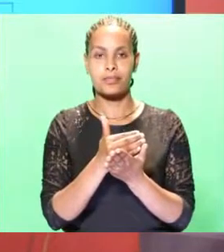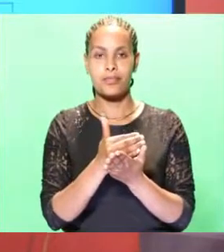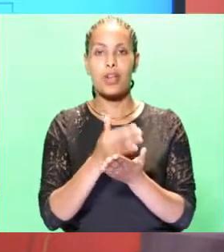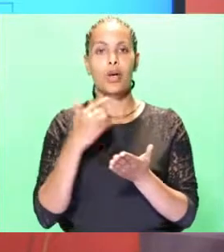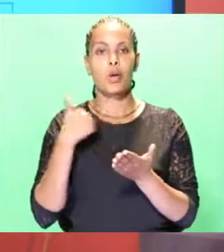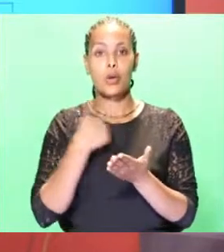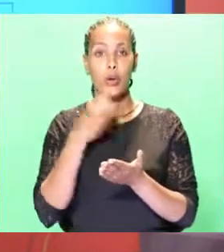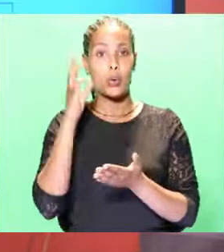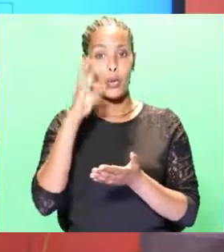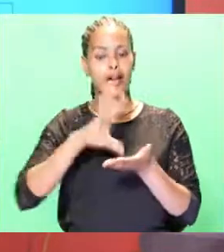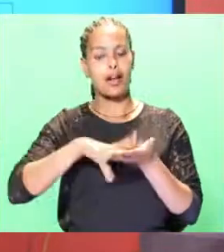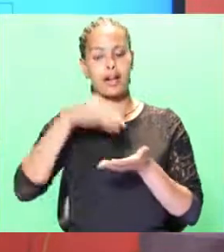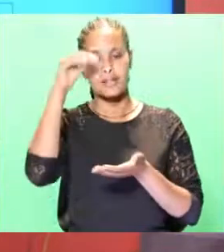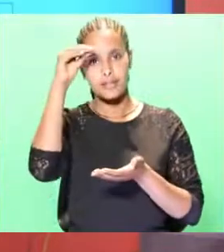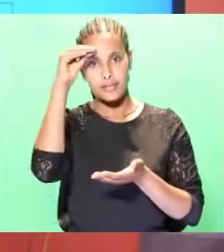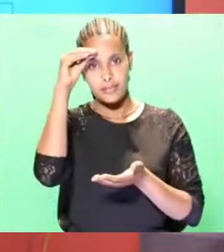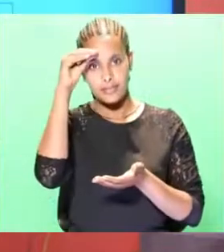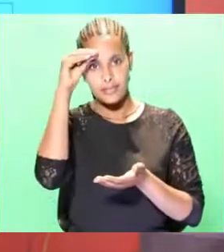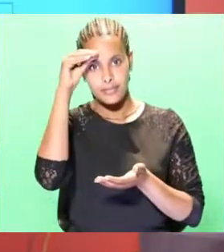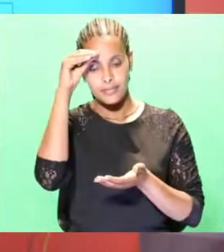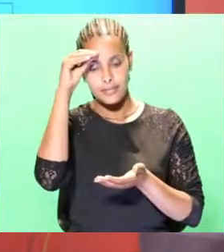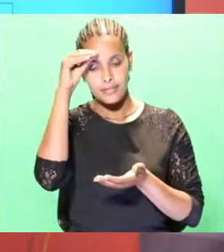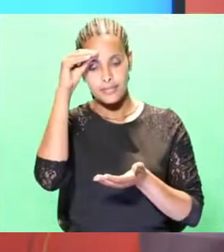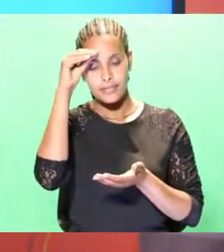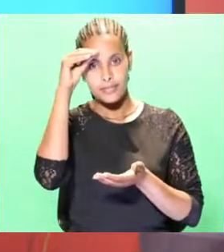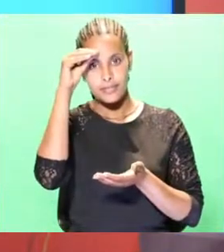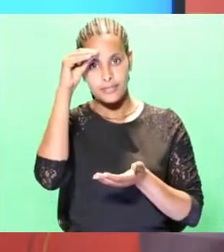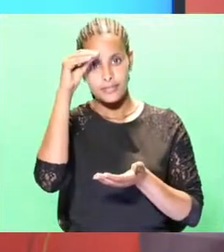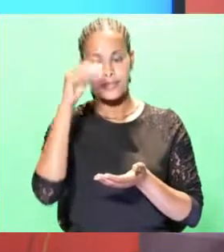we will learn